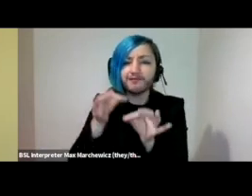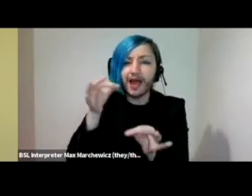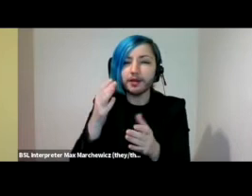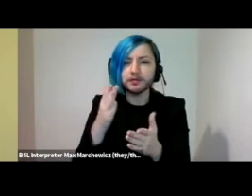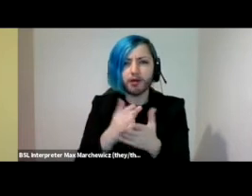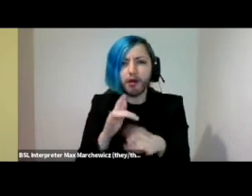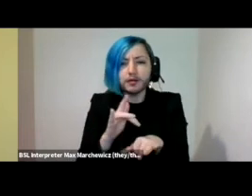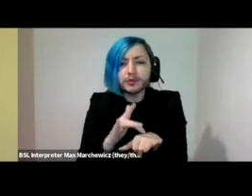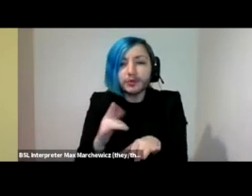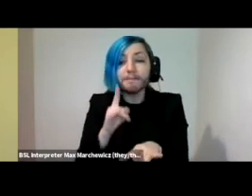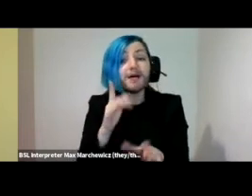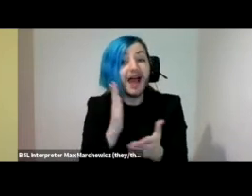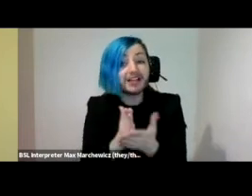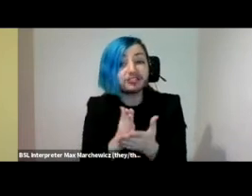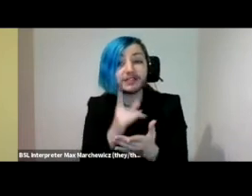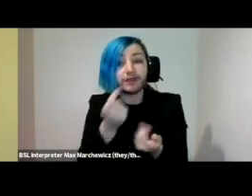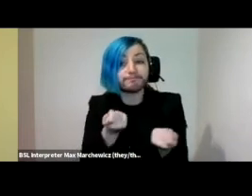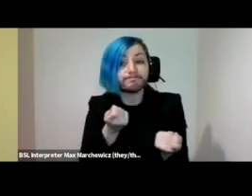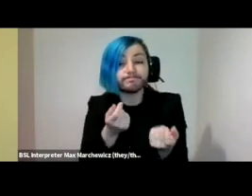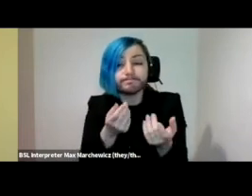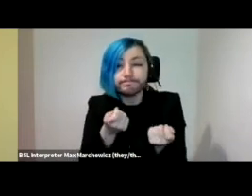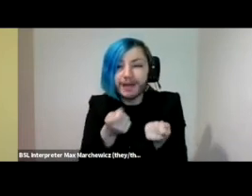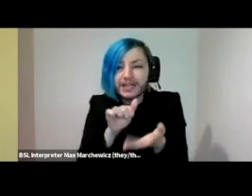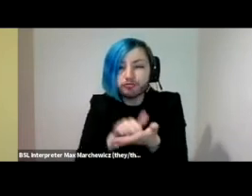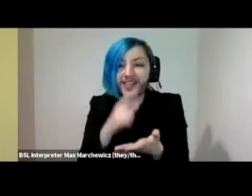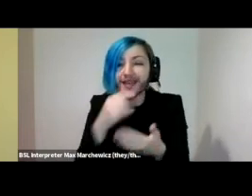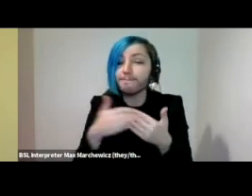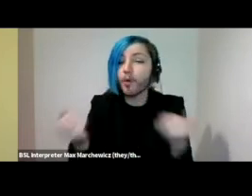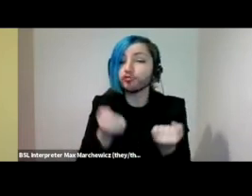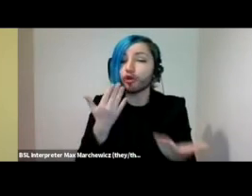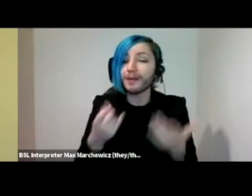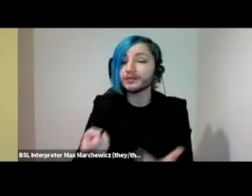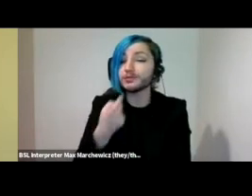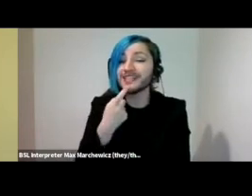handled correctly, they can be stronger than steel.